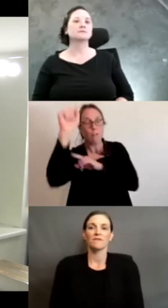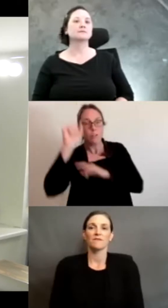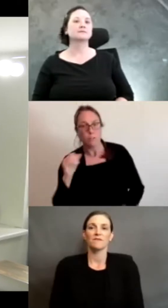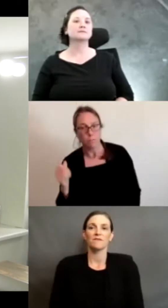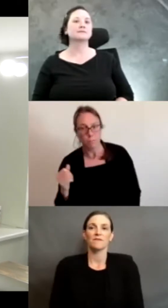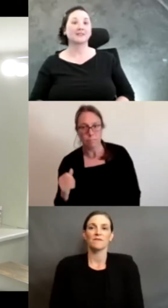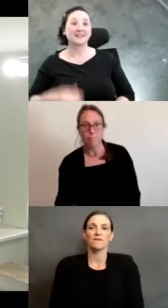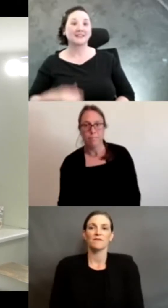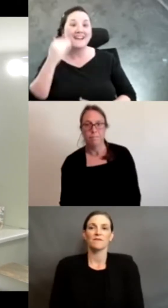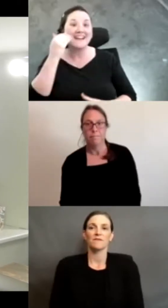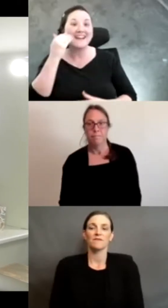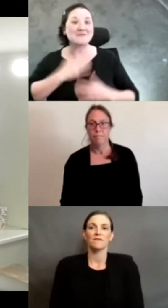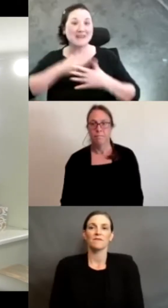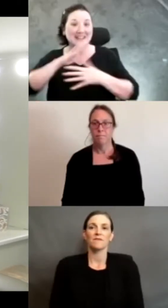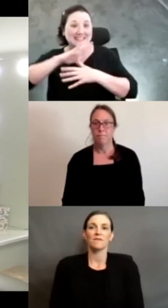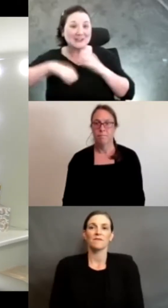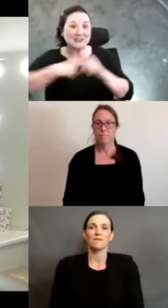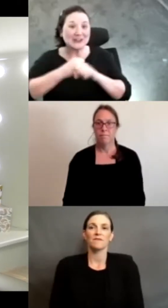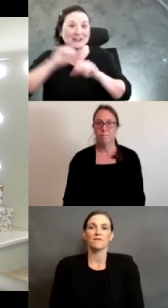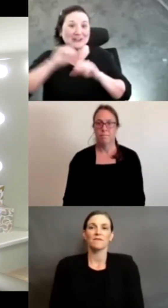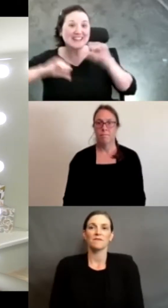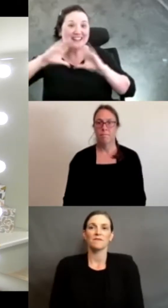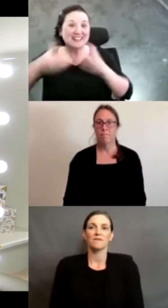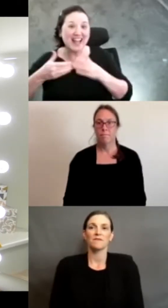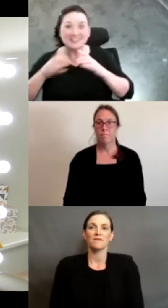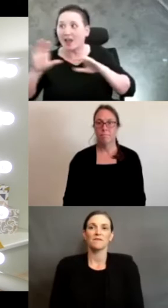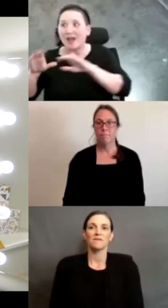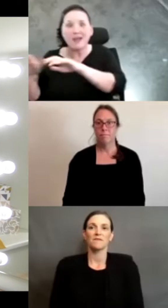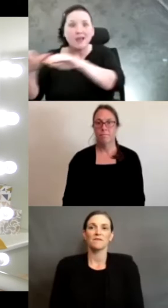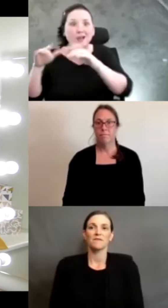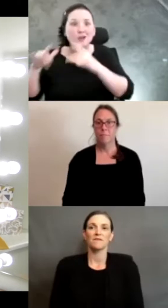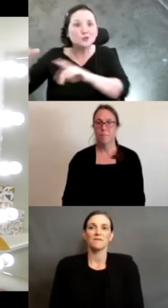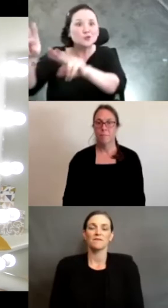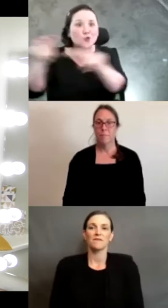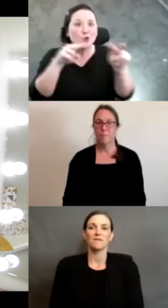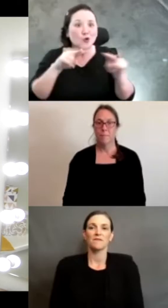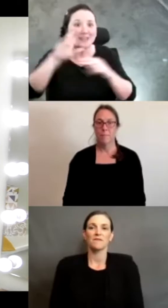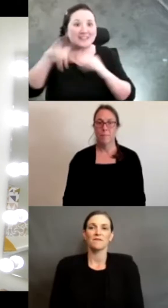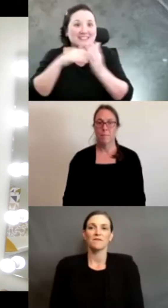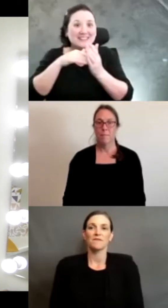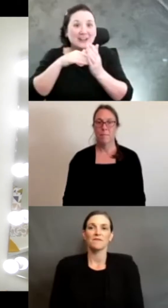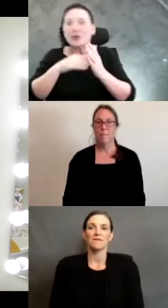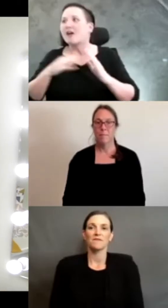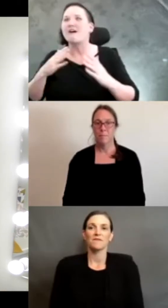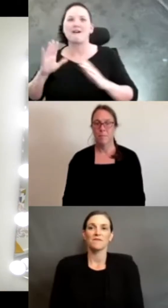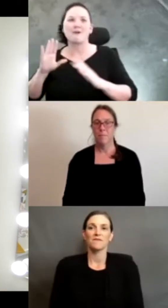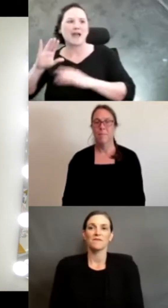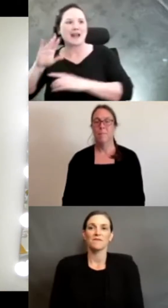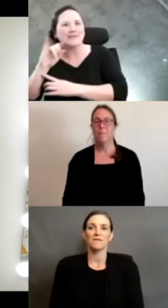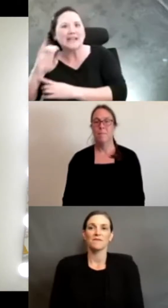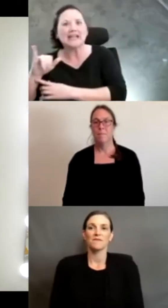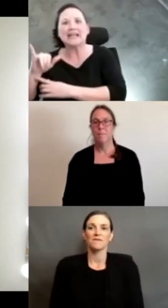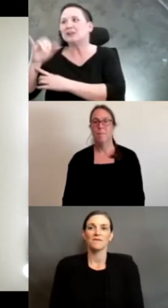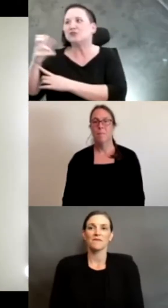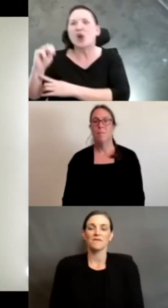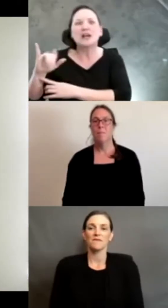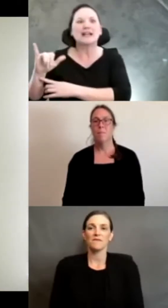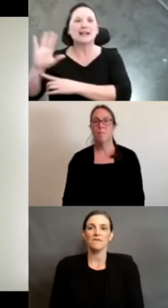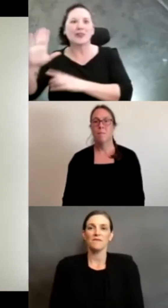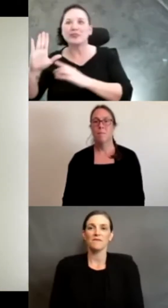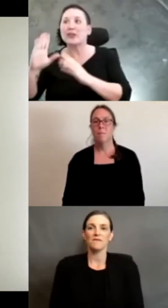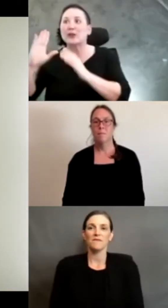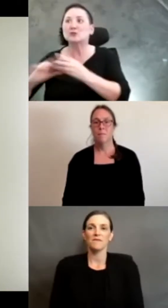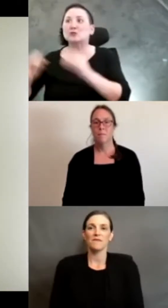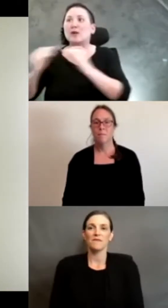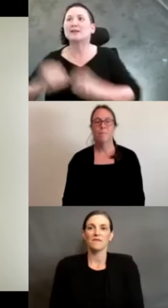went on a tour of the Space Center, and I met Vicky and Johnny. Their story inspired me to follow my dreams.